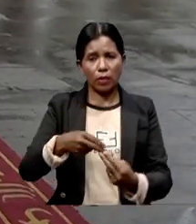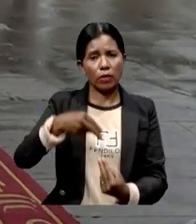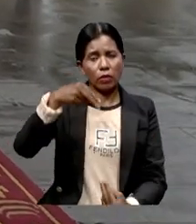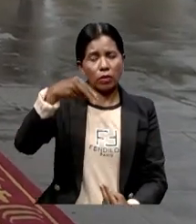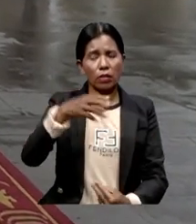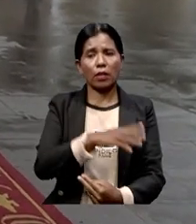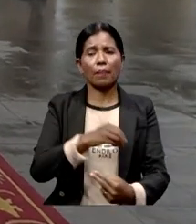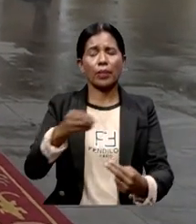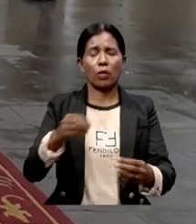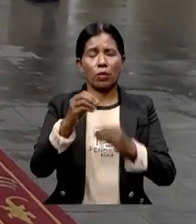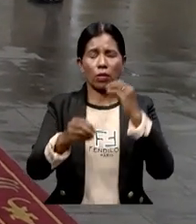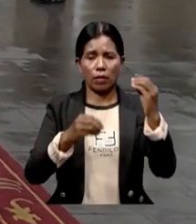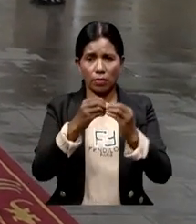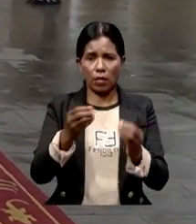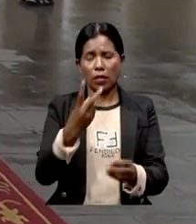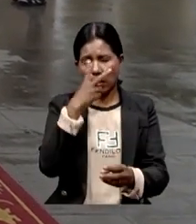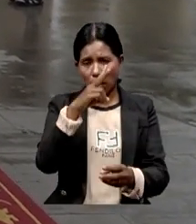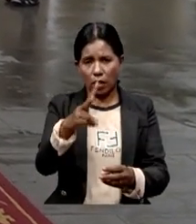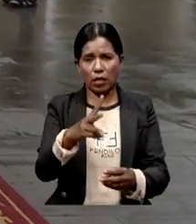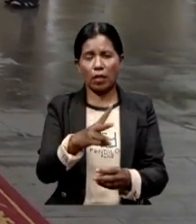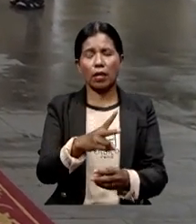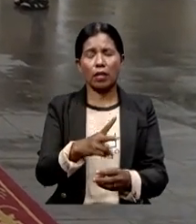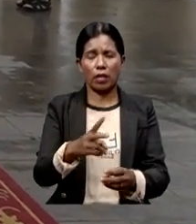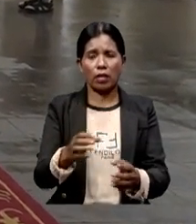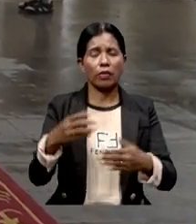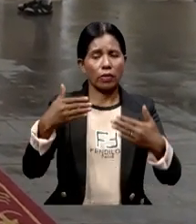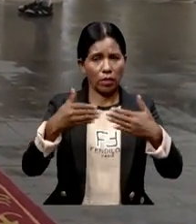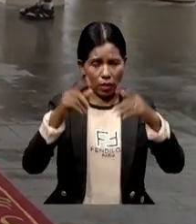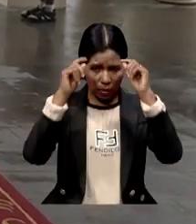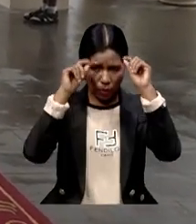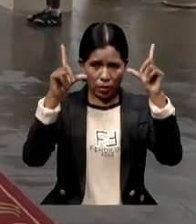ONU com a ba gestão atua segura fronteira Timor-Leste. Romalo Neves, Agustino da Costa, Ziemen.